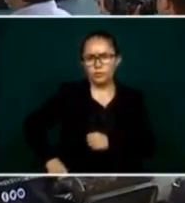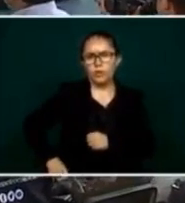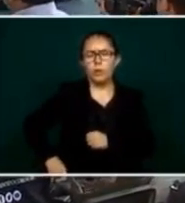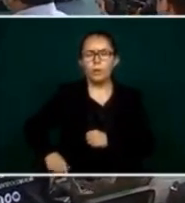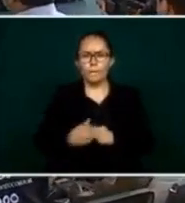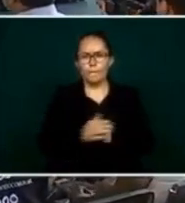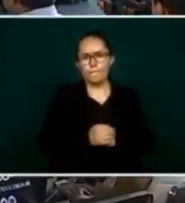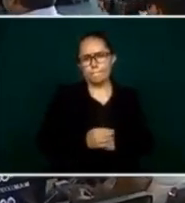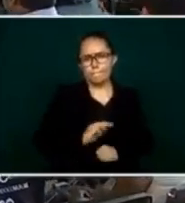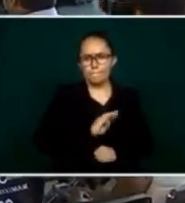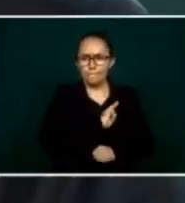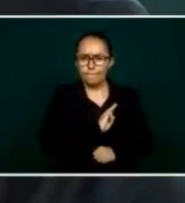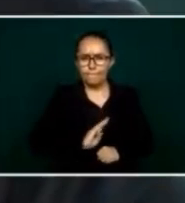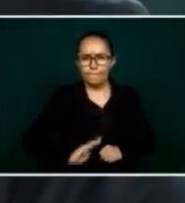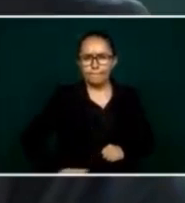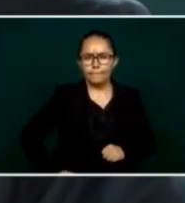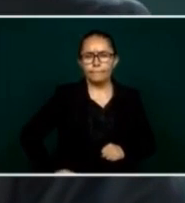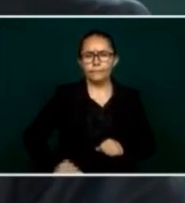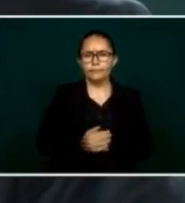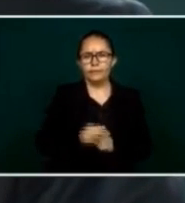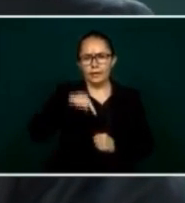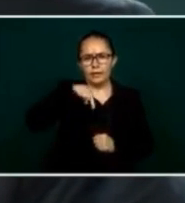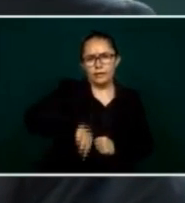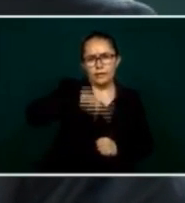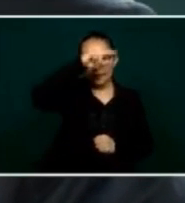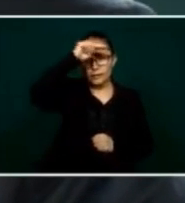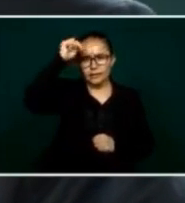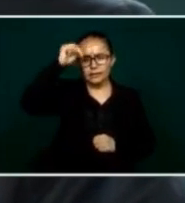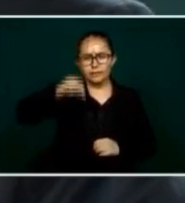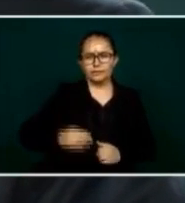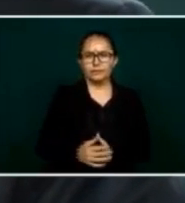and with the municipal governments in